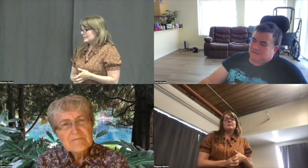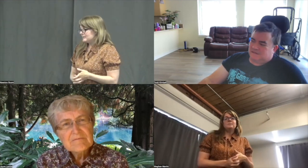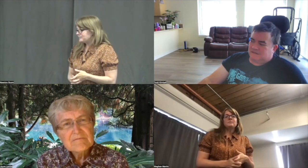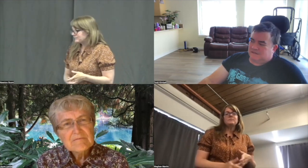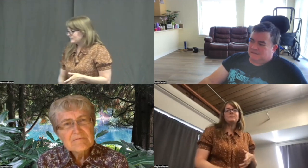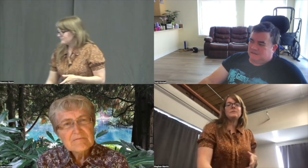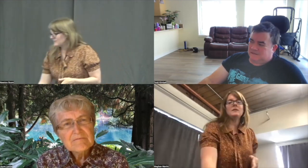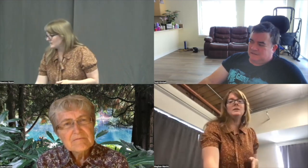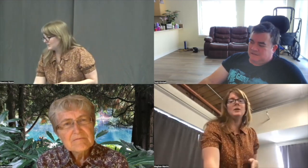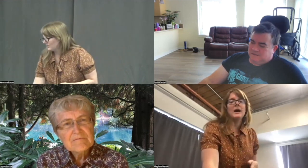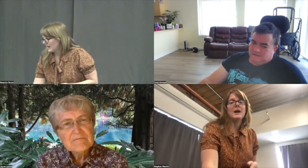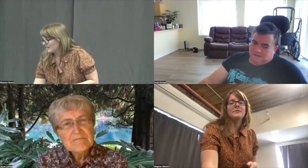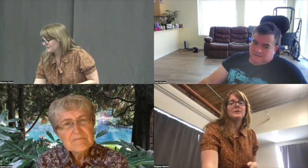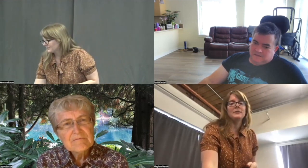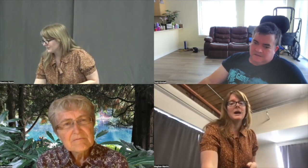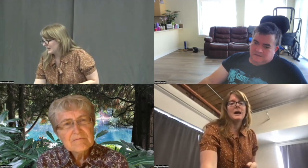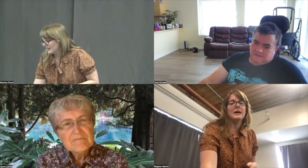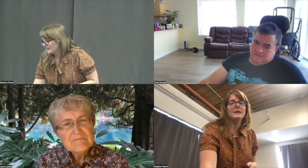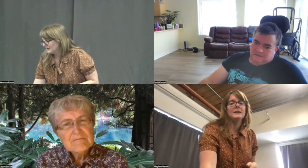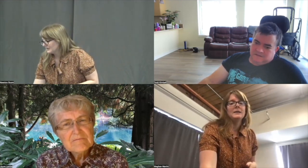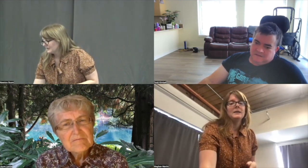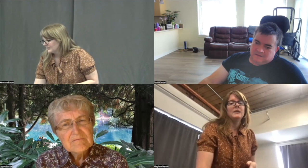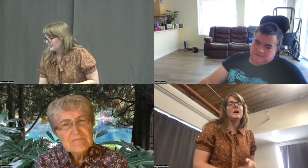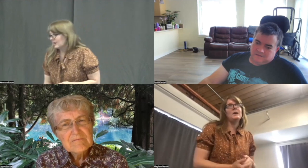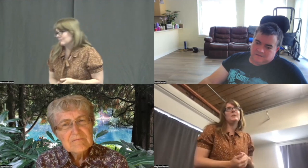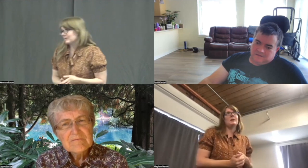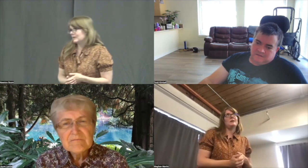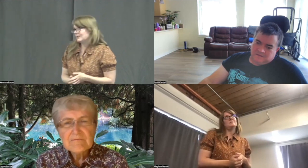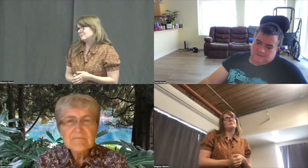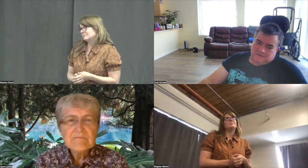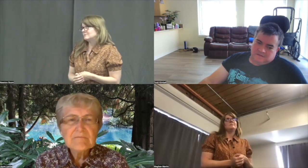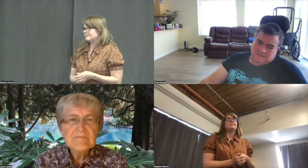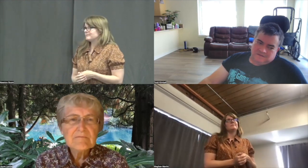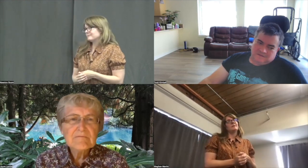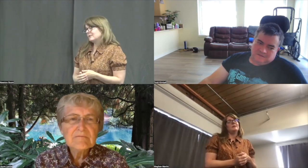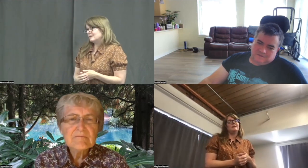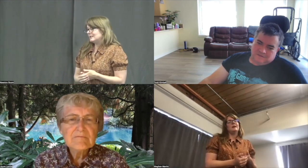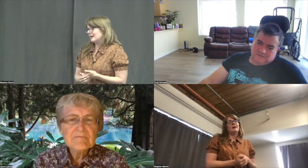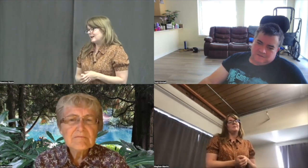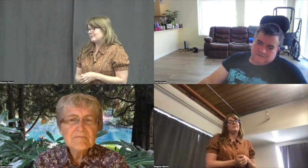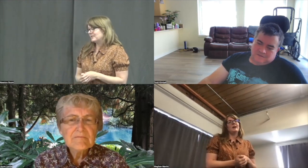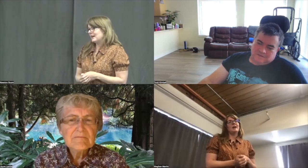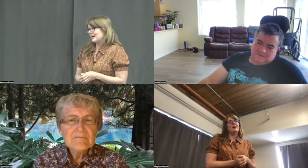then, after that, I'm going to,